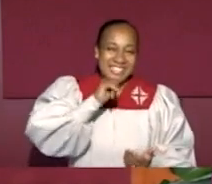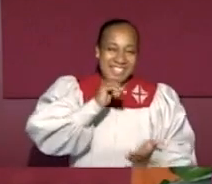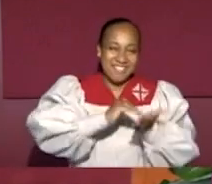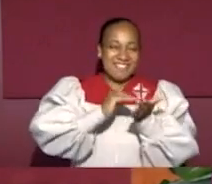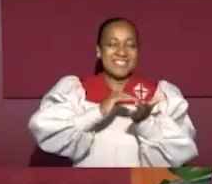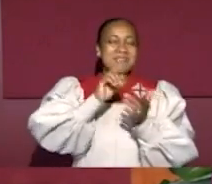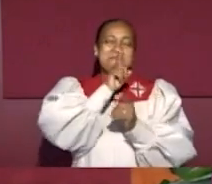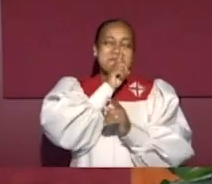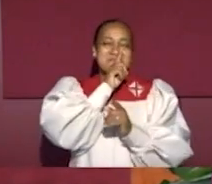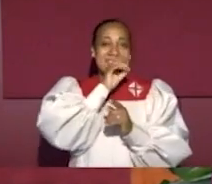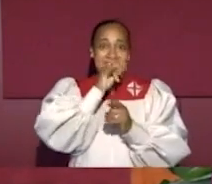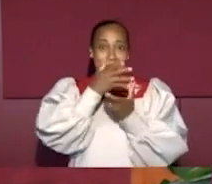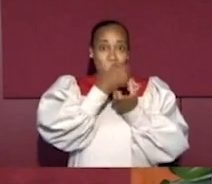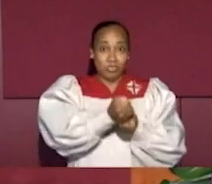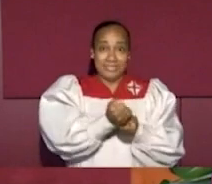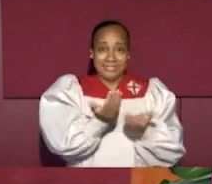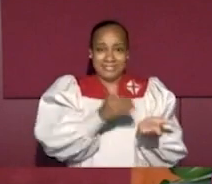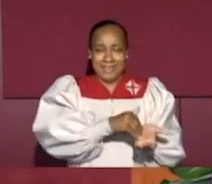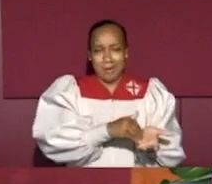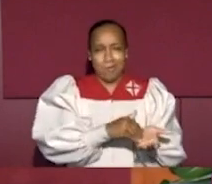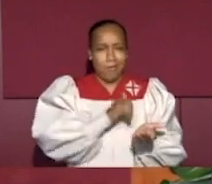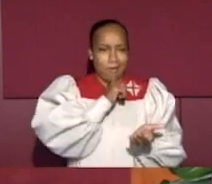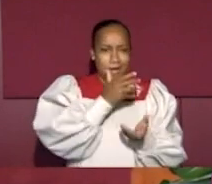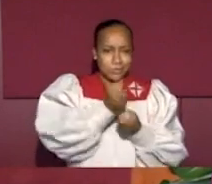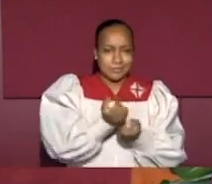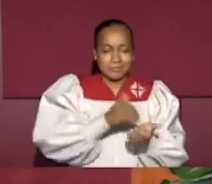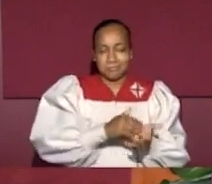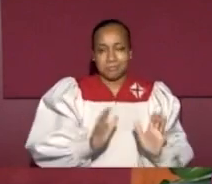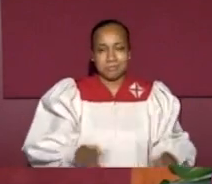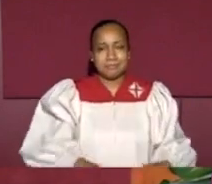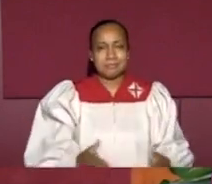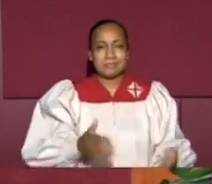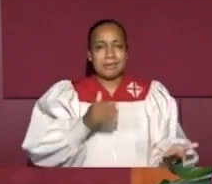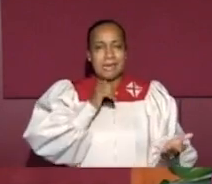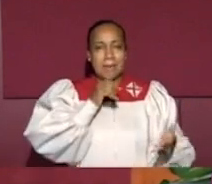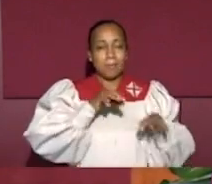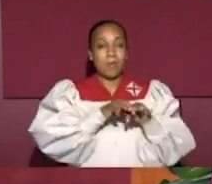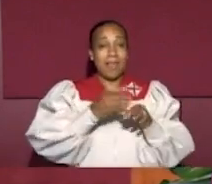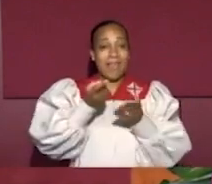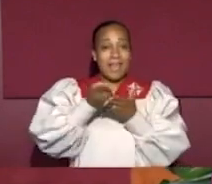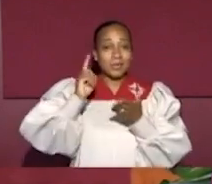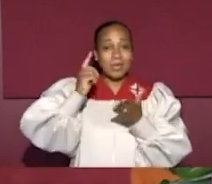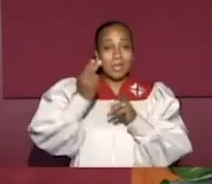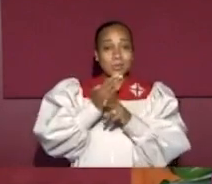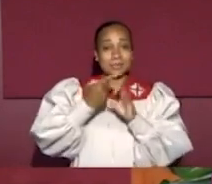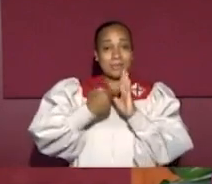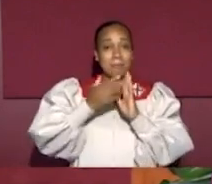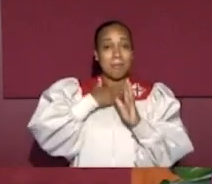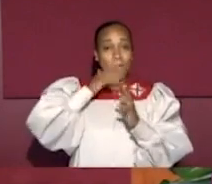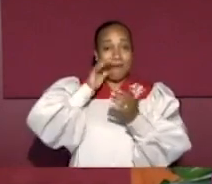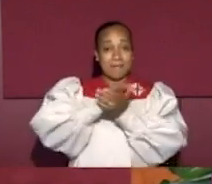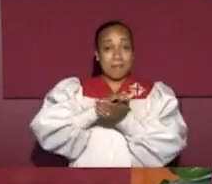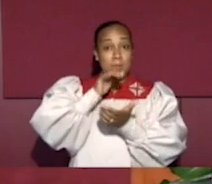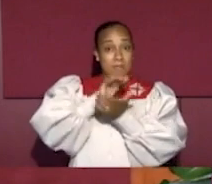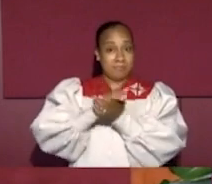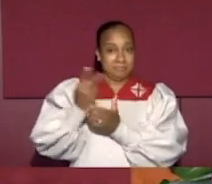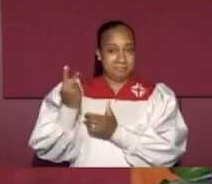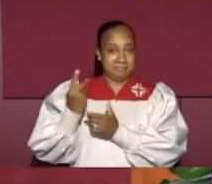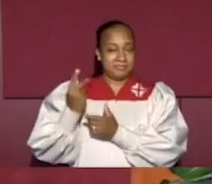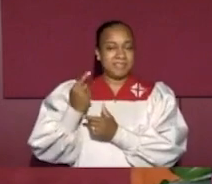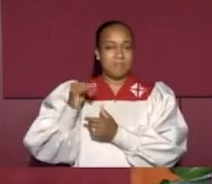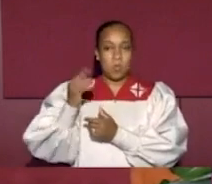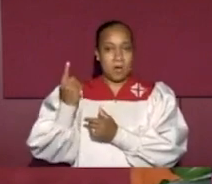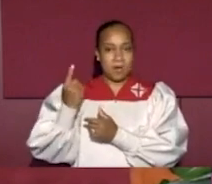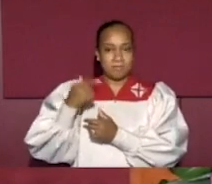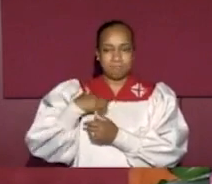anything to do with whether I trust a person or don't trust a person. Last week, I used the example of my wife. If one